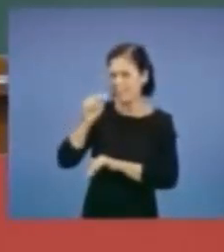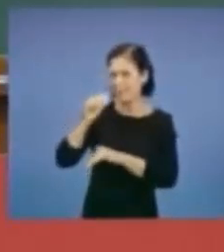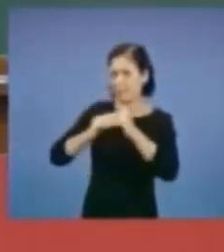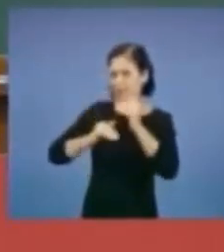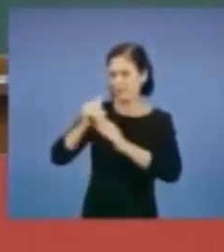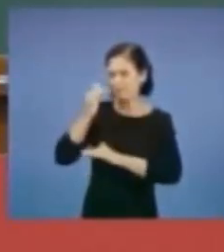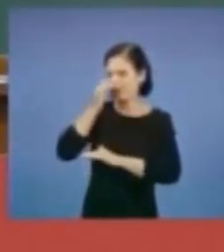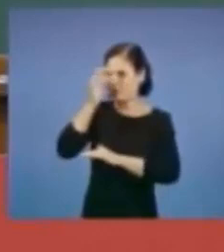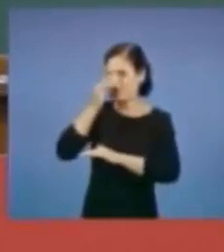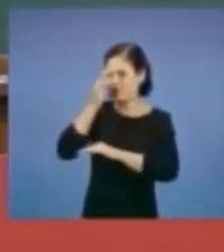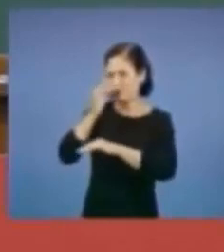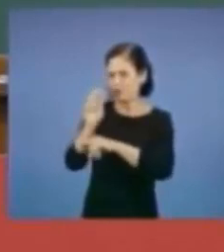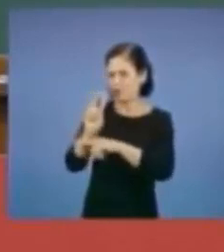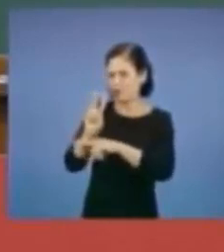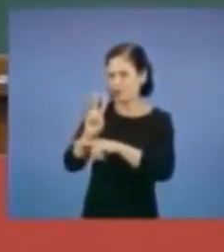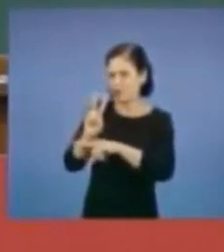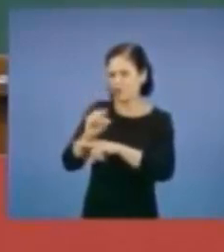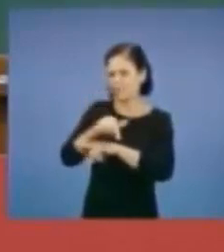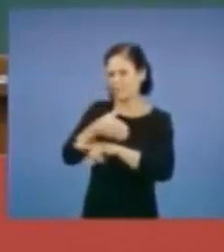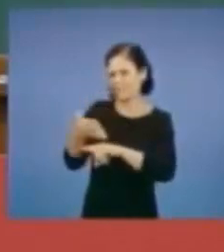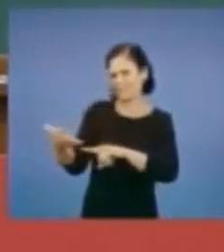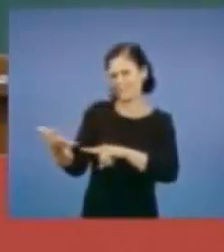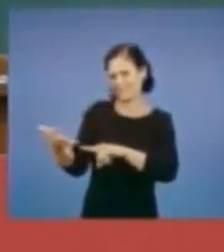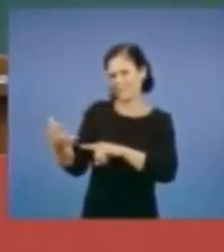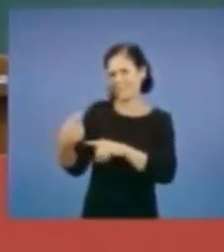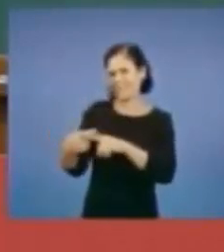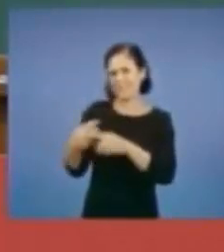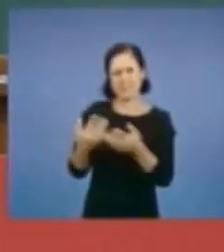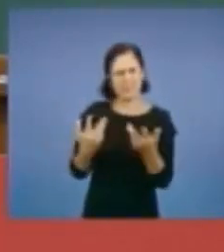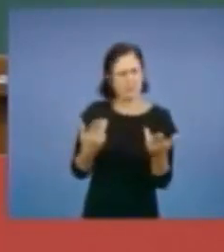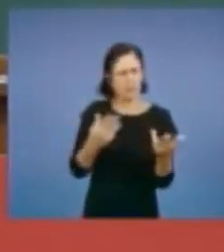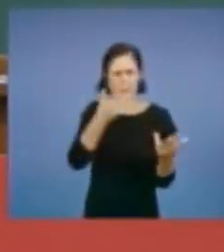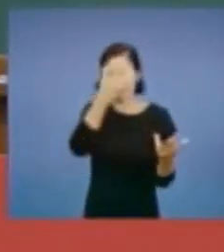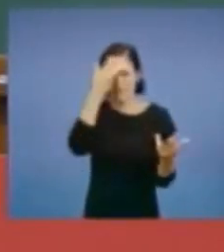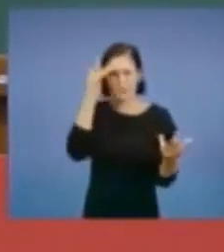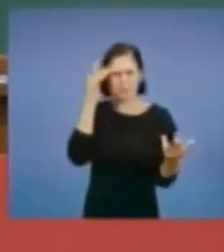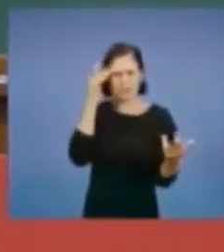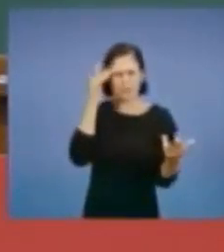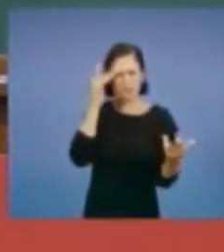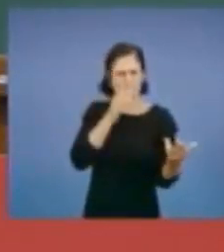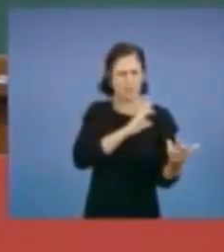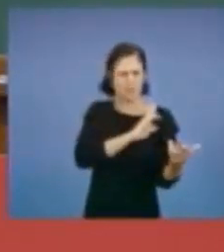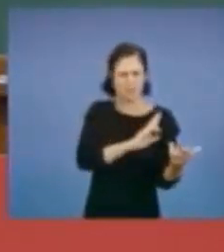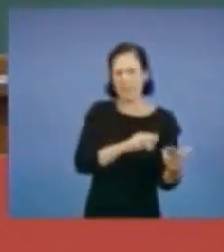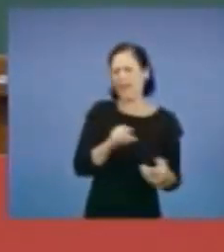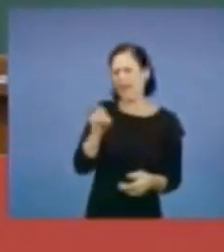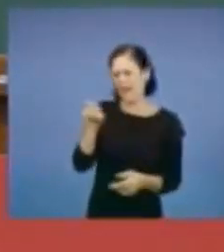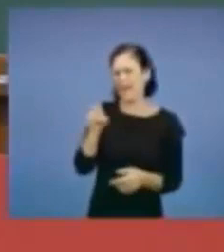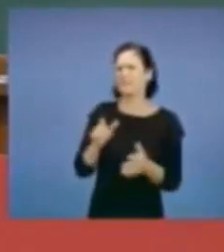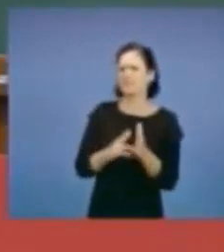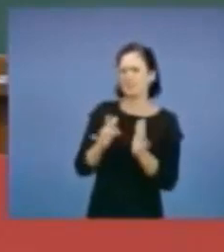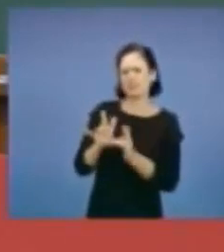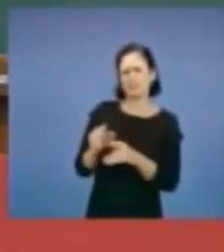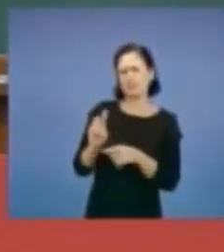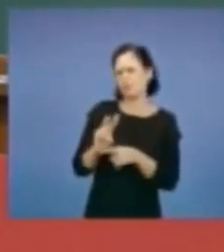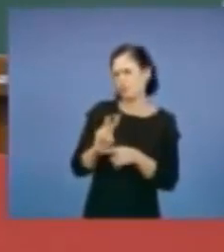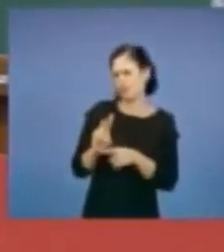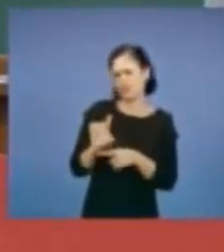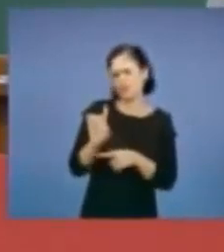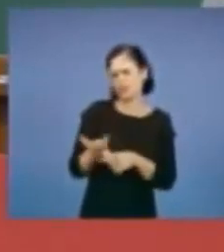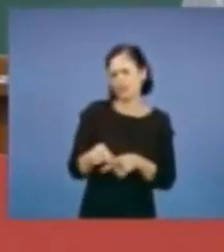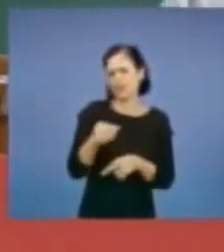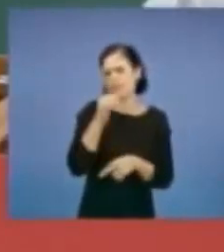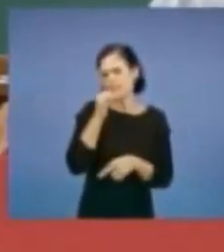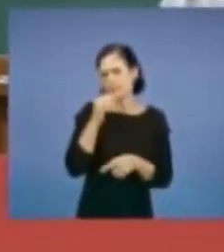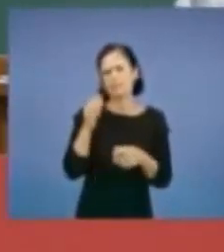was the gardener there, was the mind of this person to look at Jesus and identify Jesus, the man that takes care